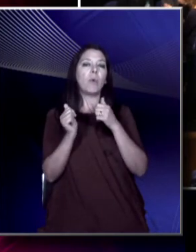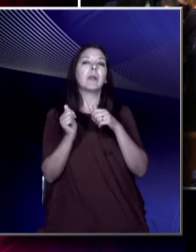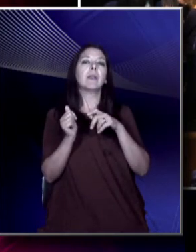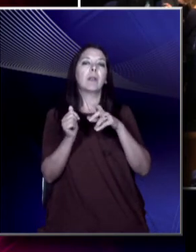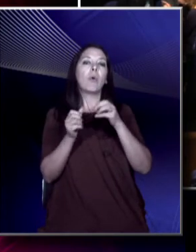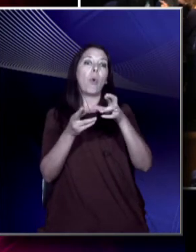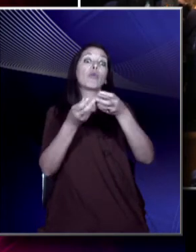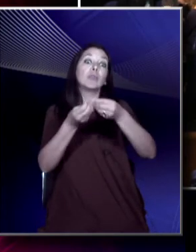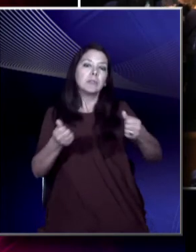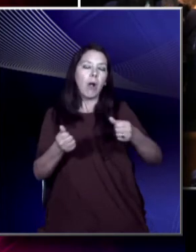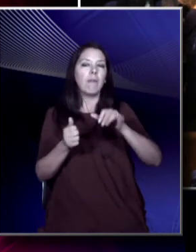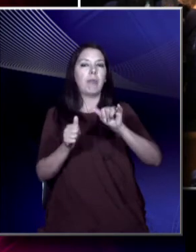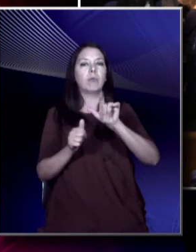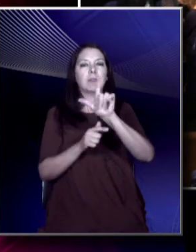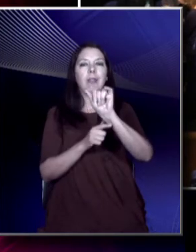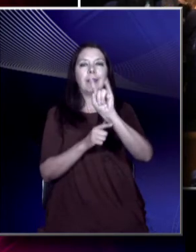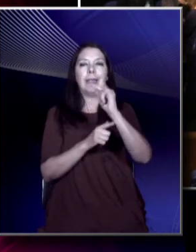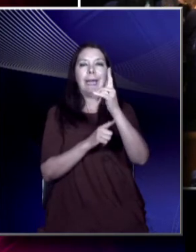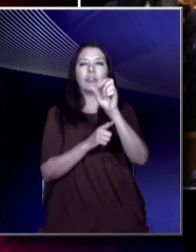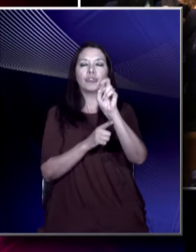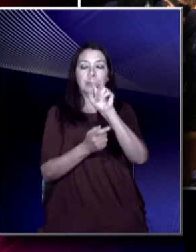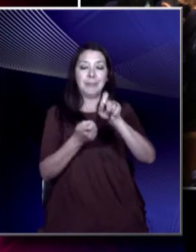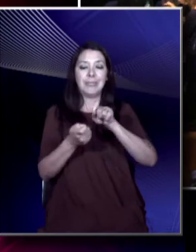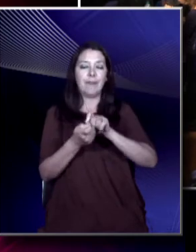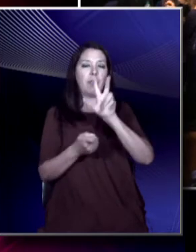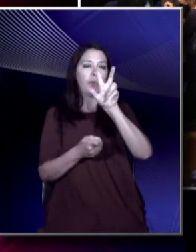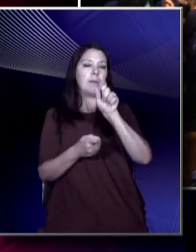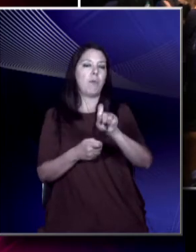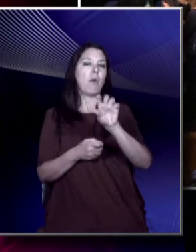litigation, specifically 3.02.